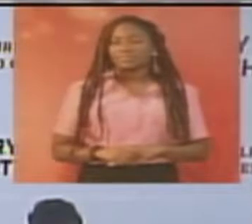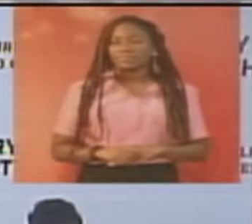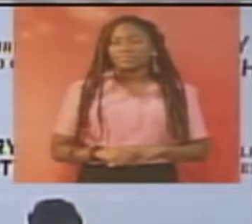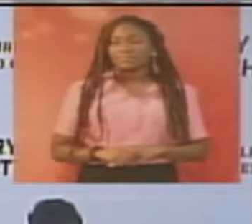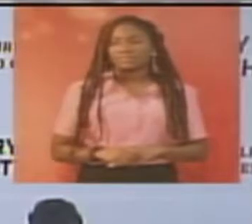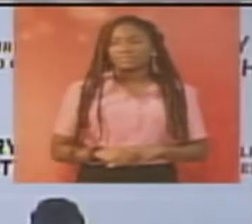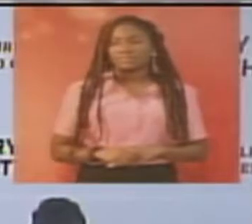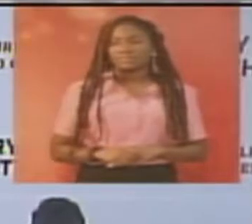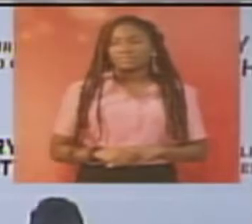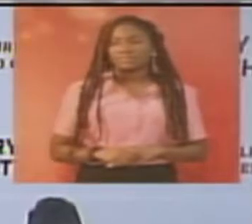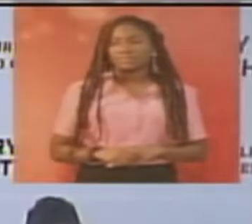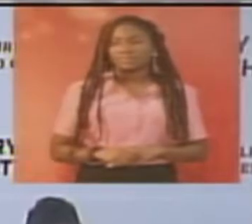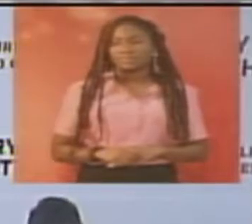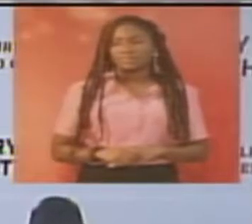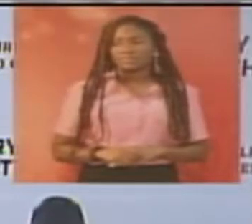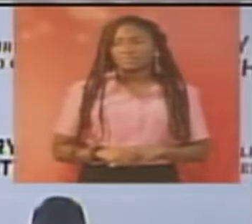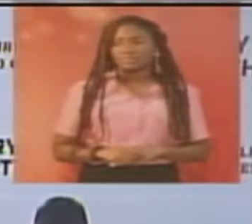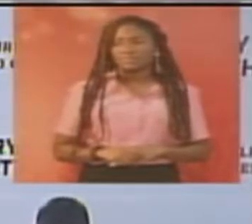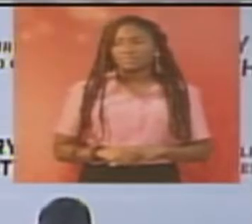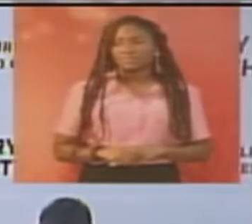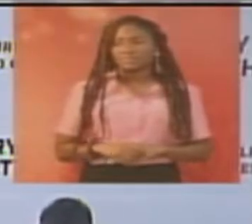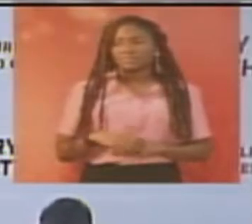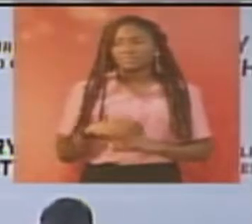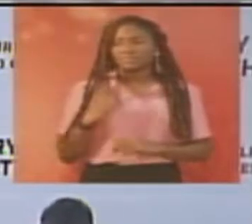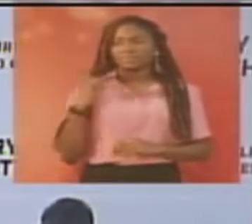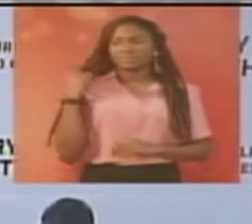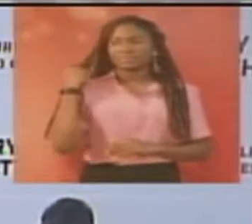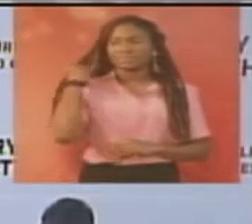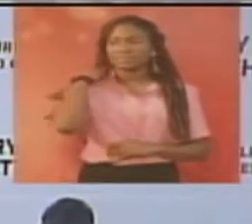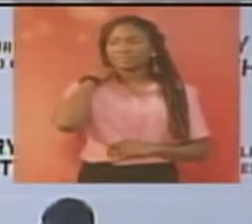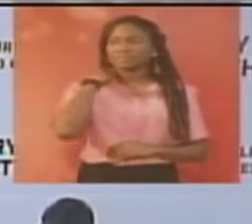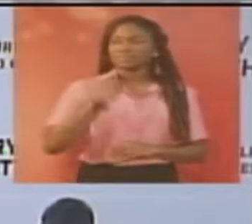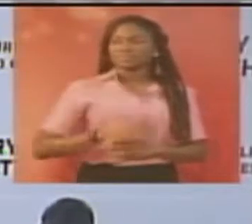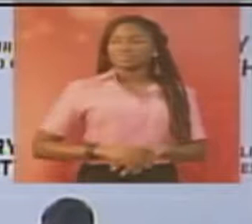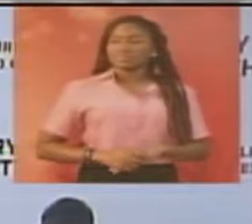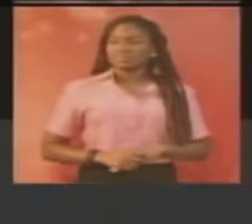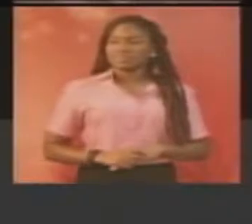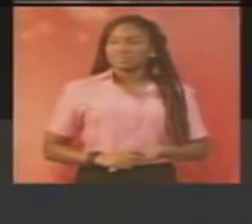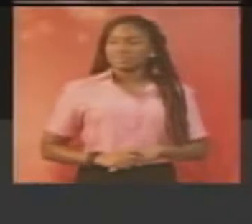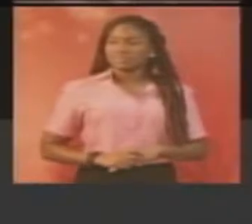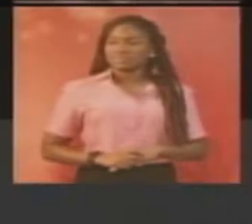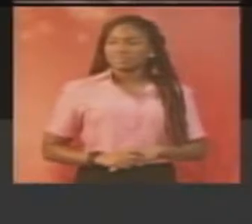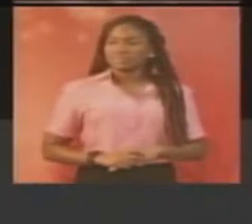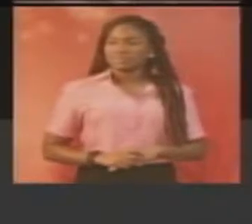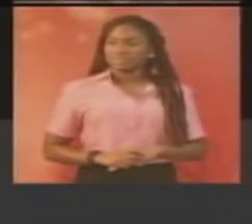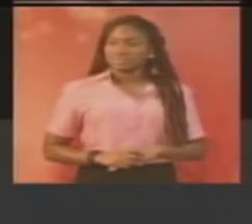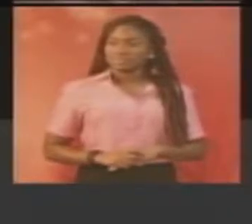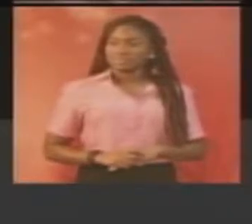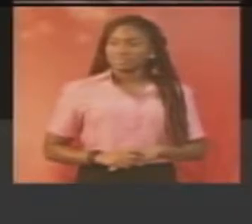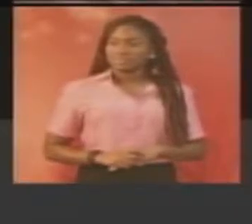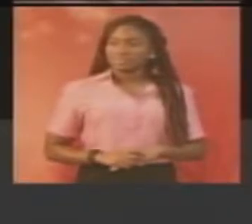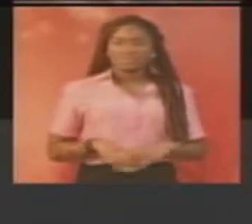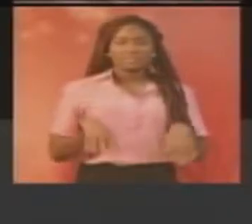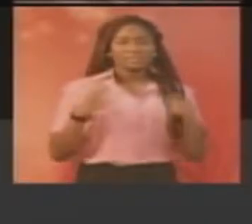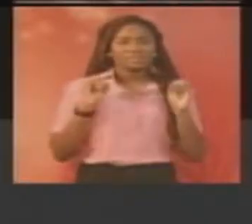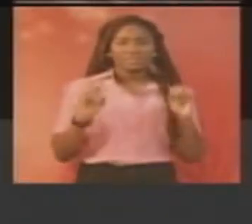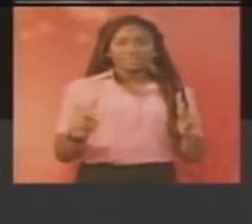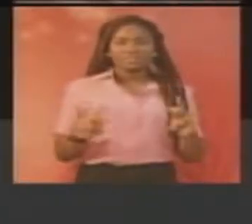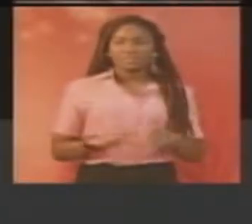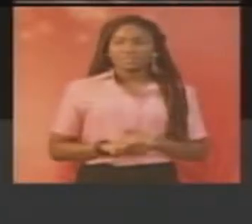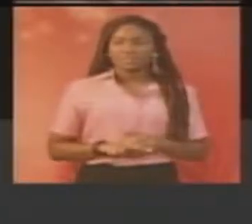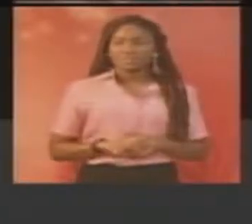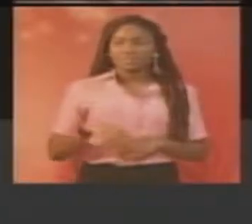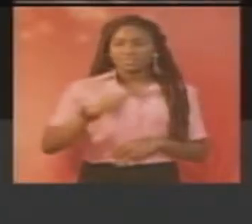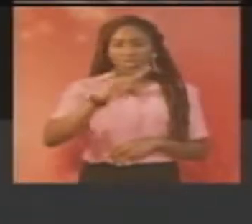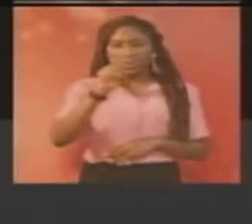Hello? You may ask your question. We are hearing you. Go ahead, please. Okay, you're right. Quinn Chantak of Newsday. Question